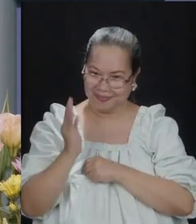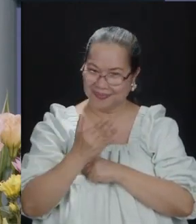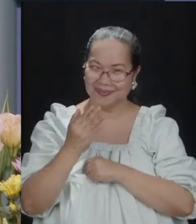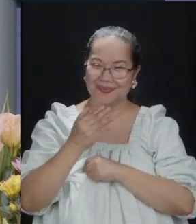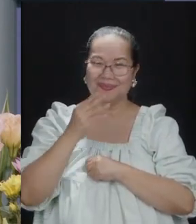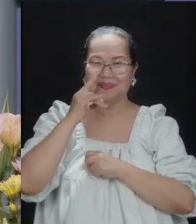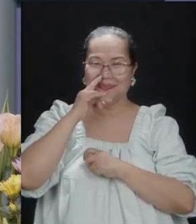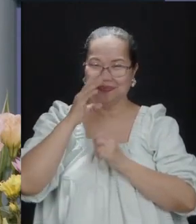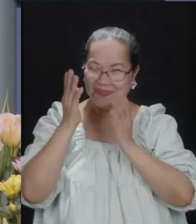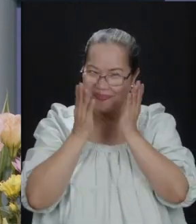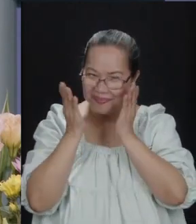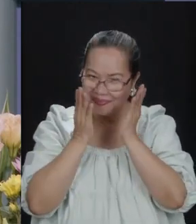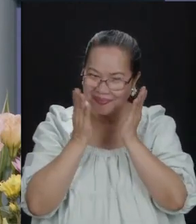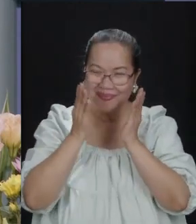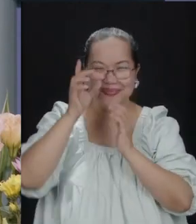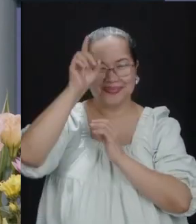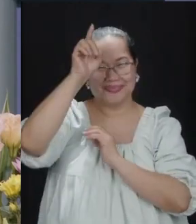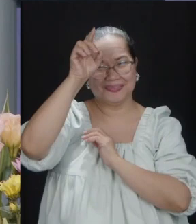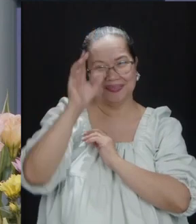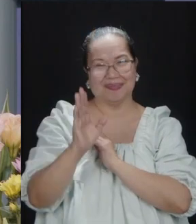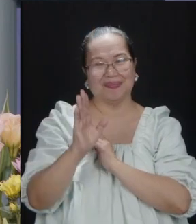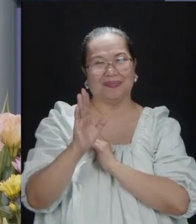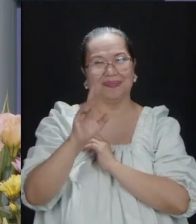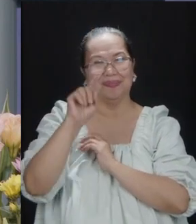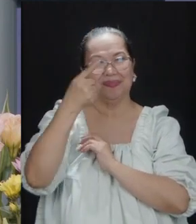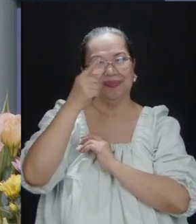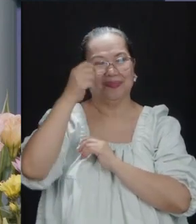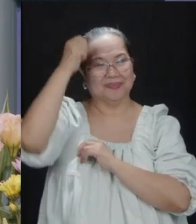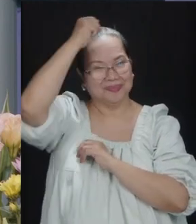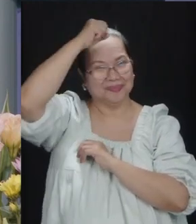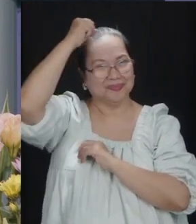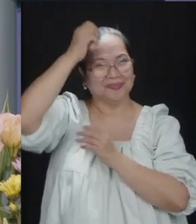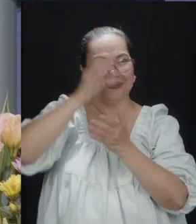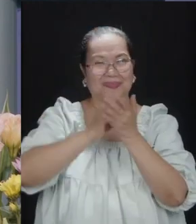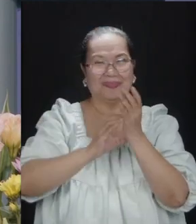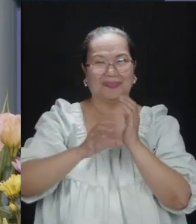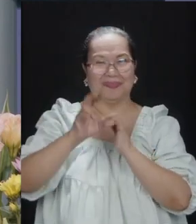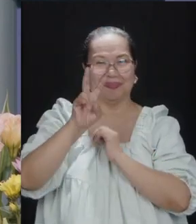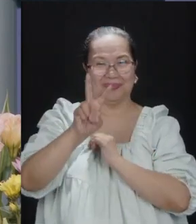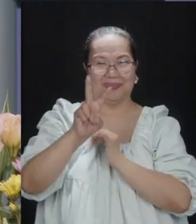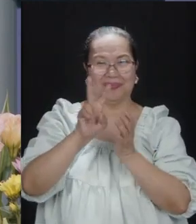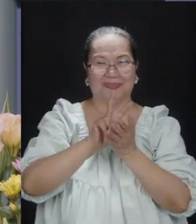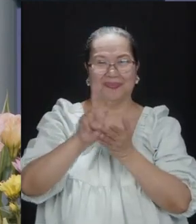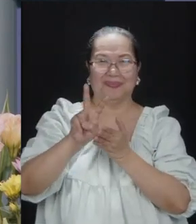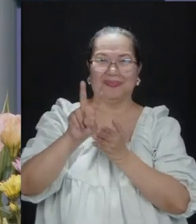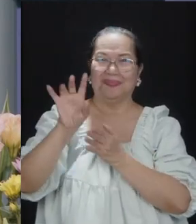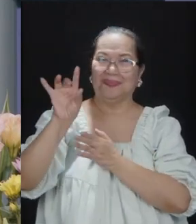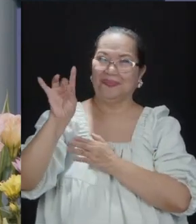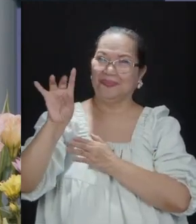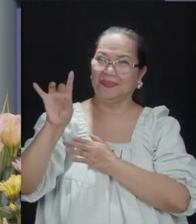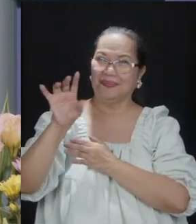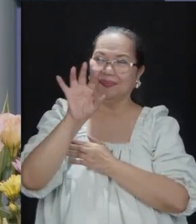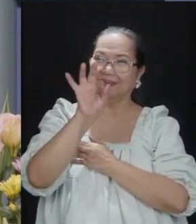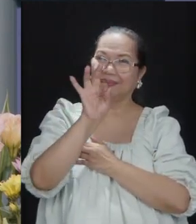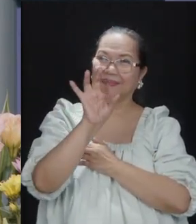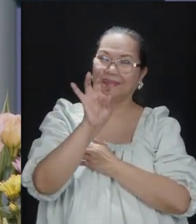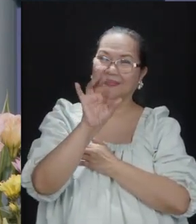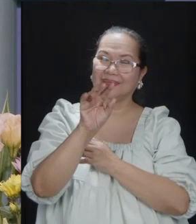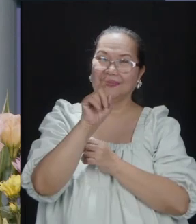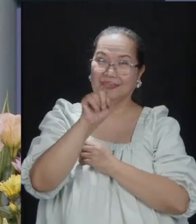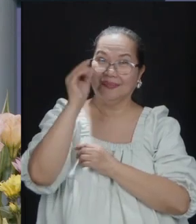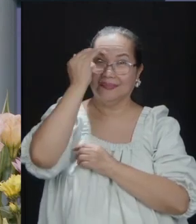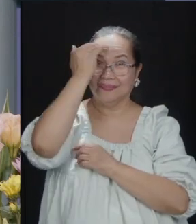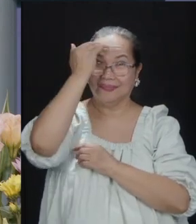the house of God. We read that in 1 Samuel chapter 2, verses 18 and 19. You